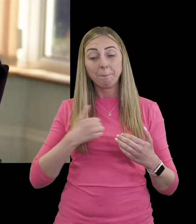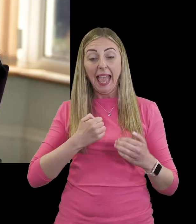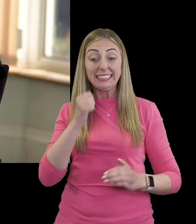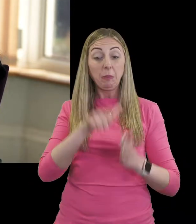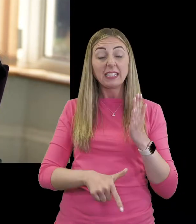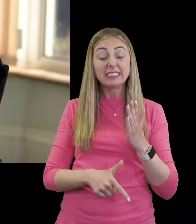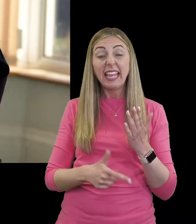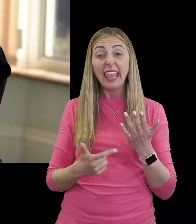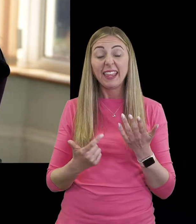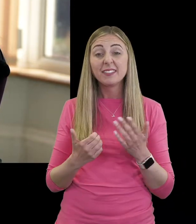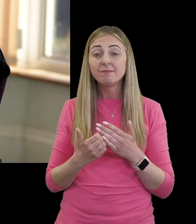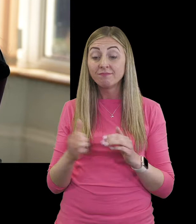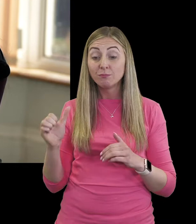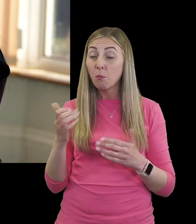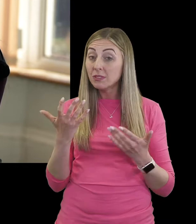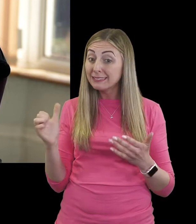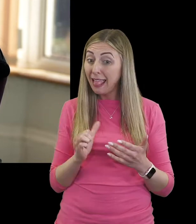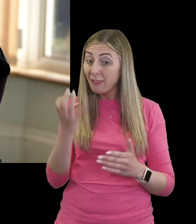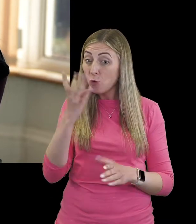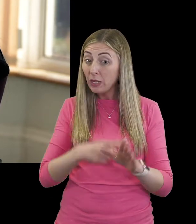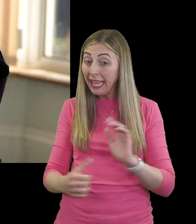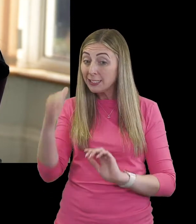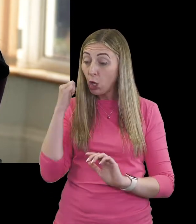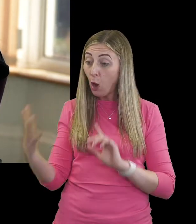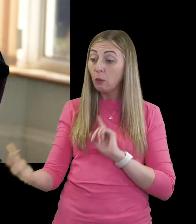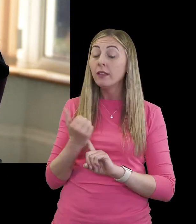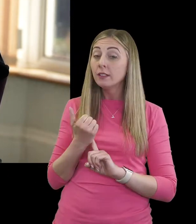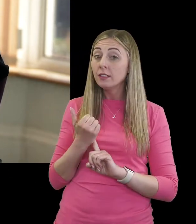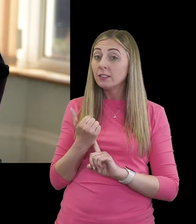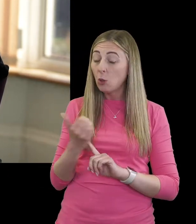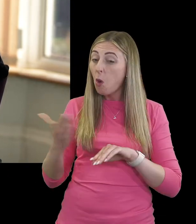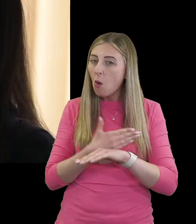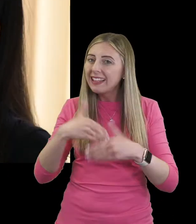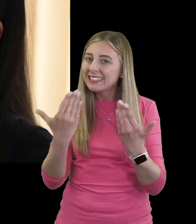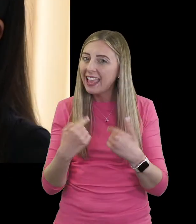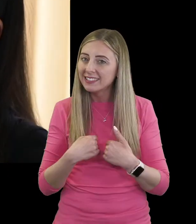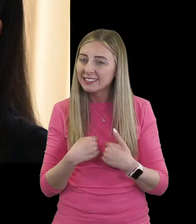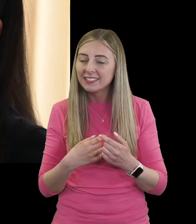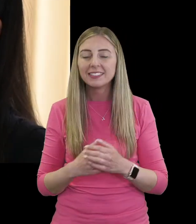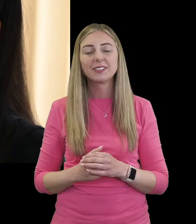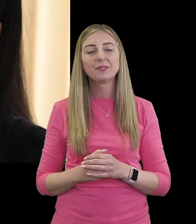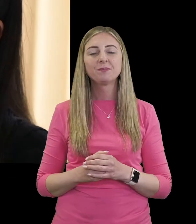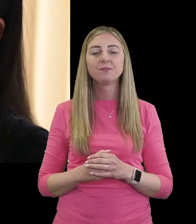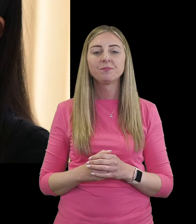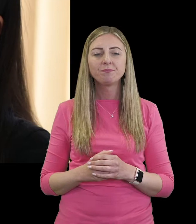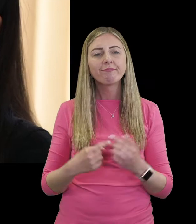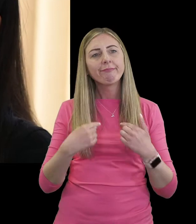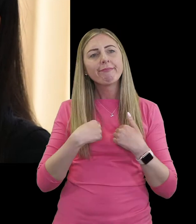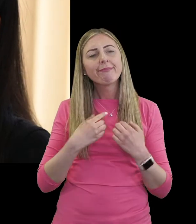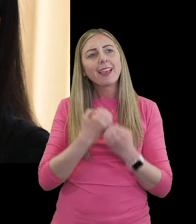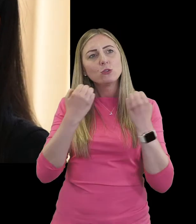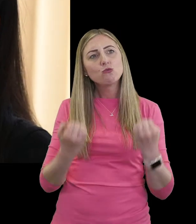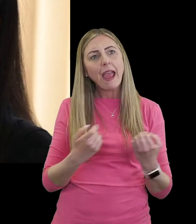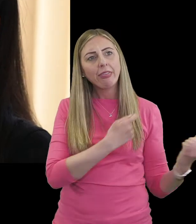how I got to where I am. So it's still early days, 4 years, only 4 years. So the strengths I think